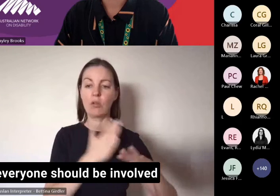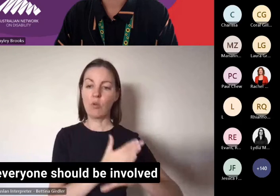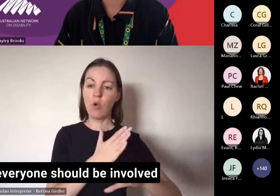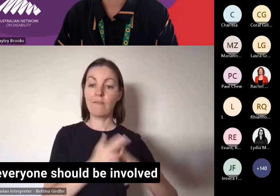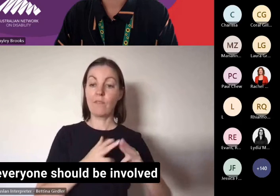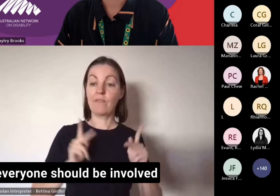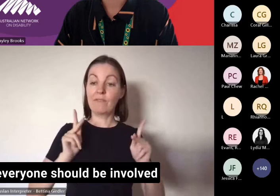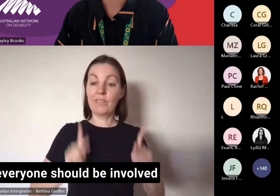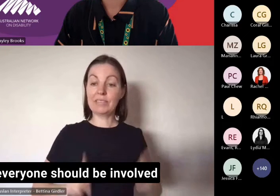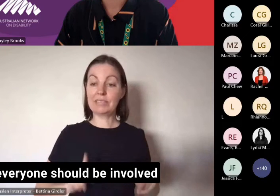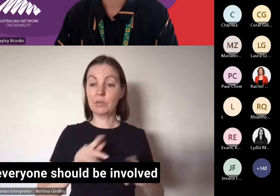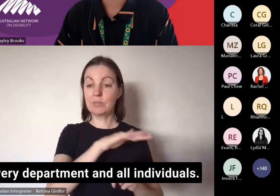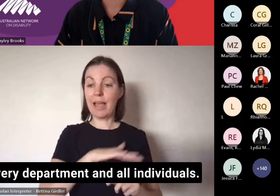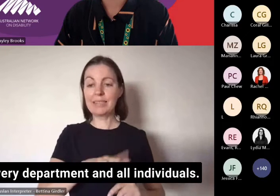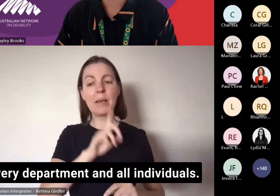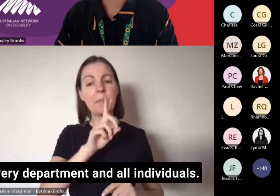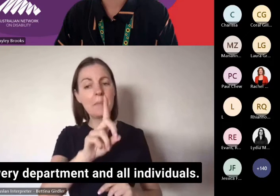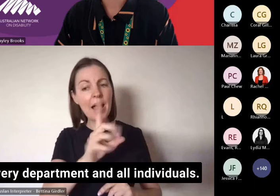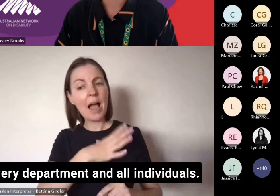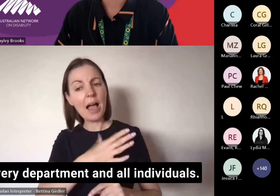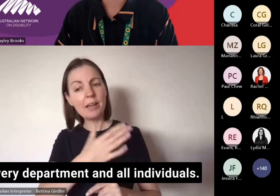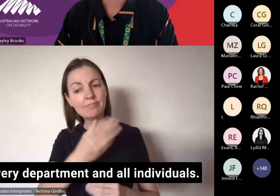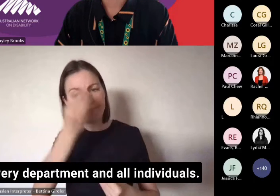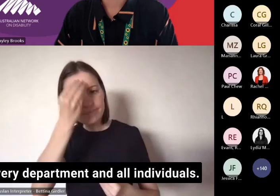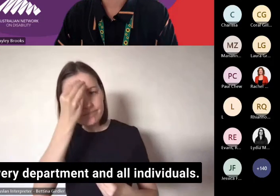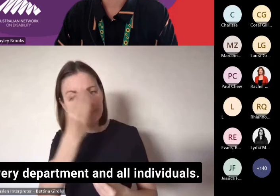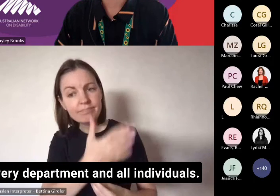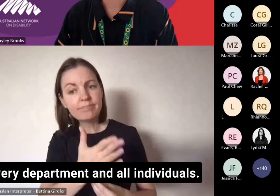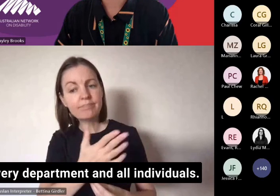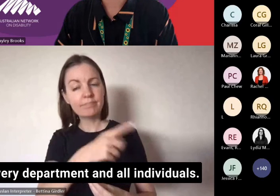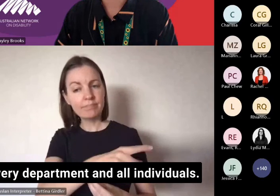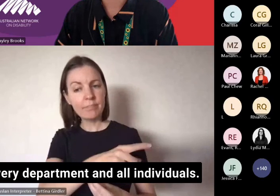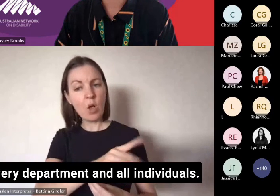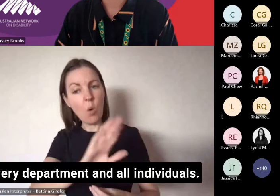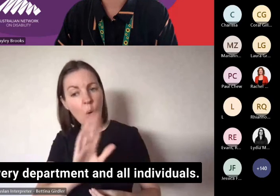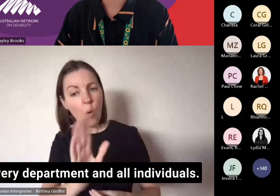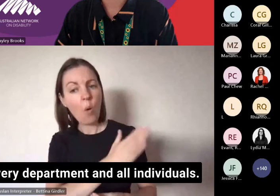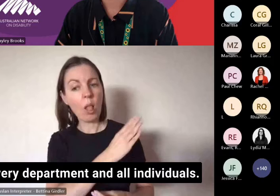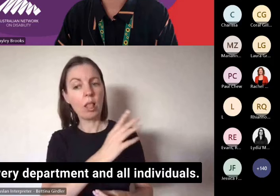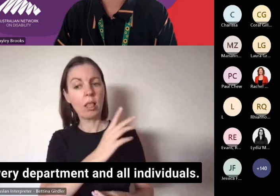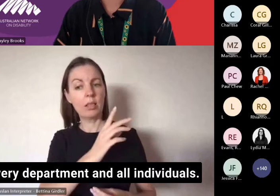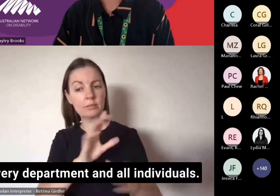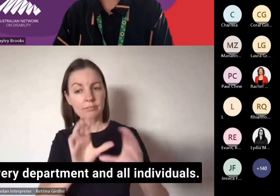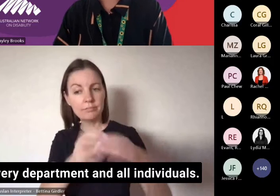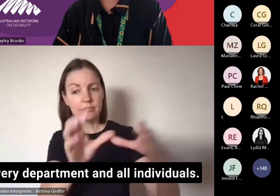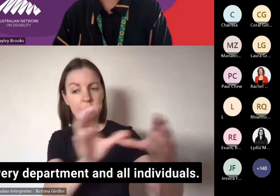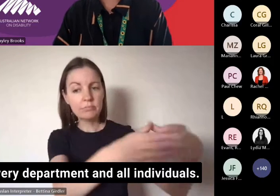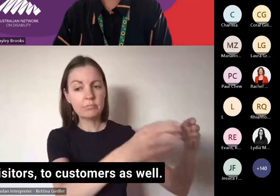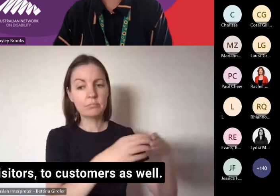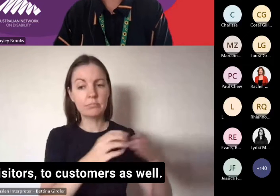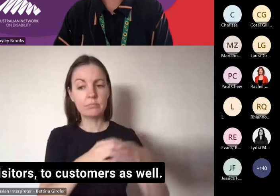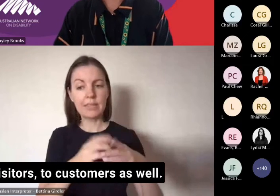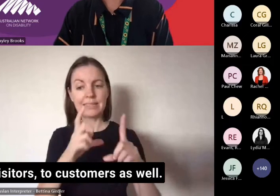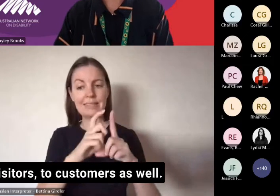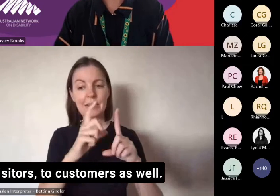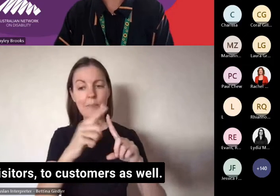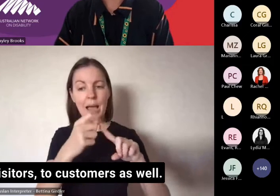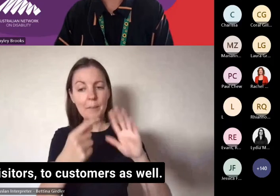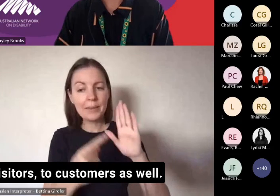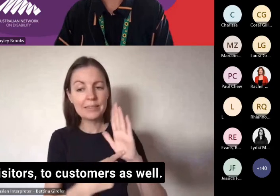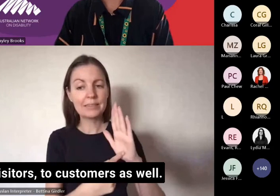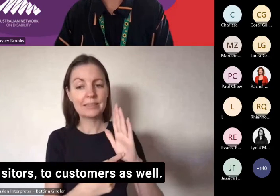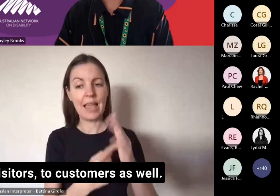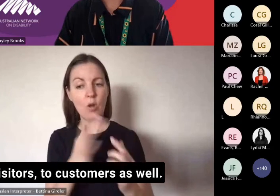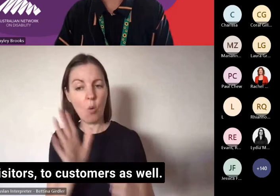is that everyone should be involved across an organization, every department, and all individuals. We extend that to